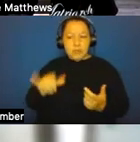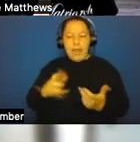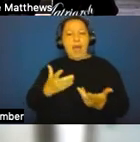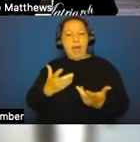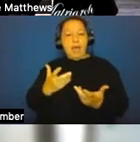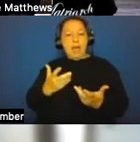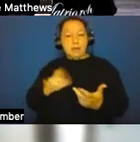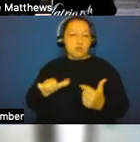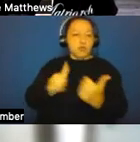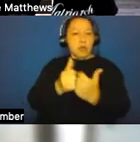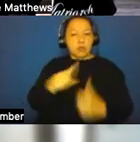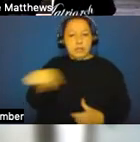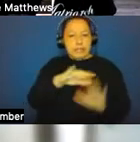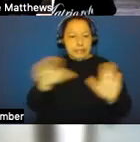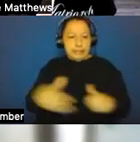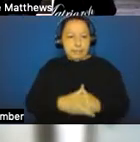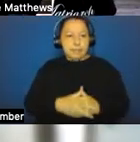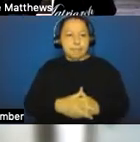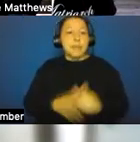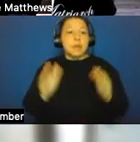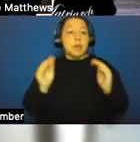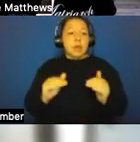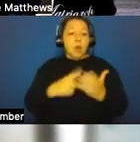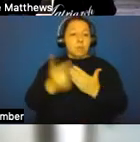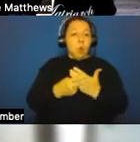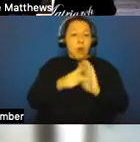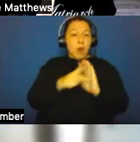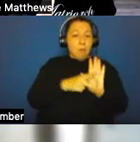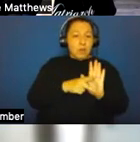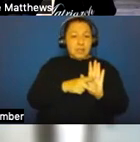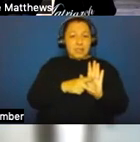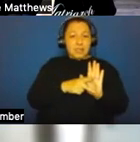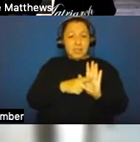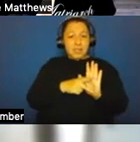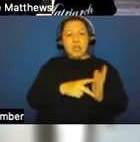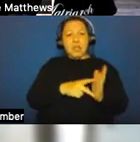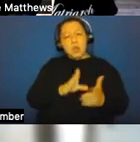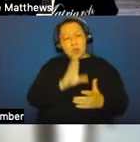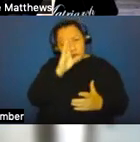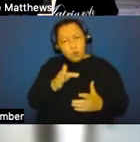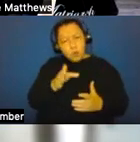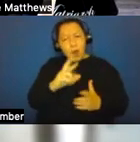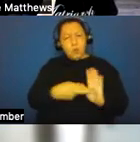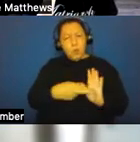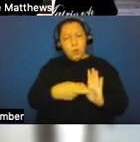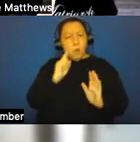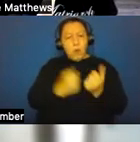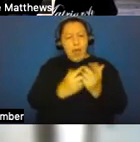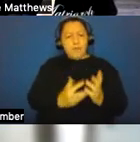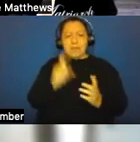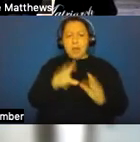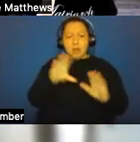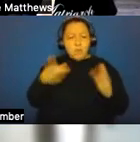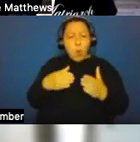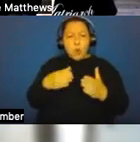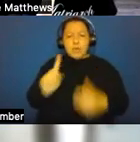advocates, that they're focused solely on the needs of victims, right? Not on what the social services